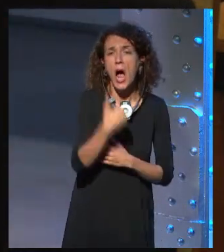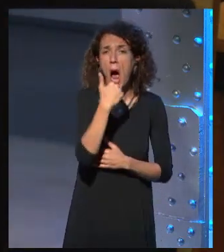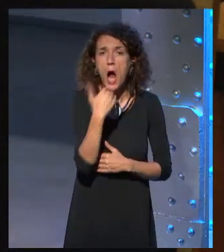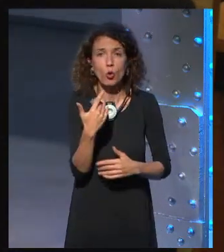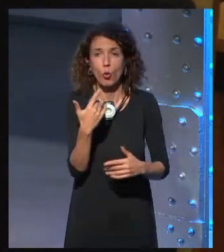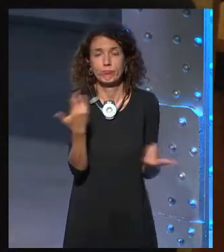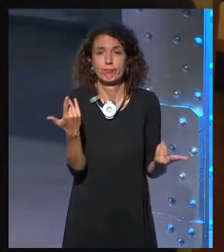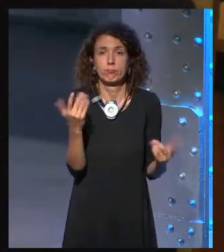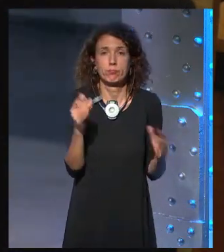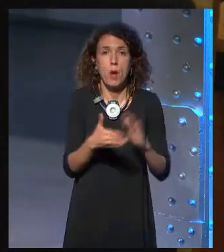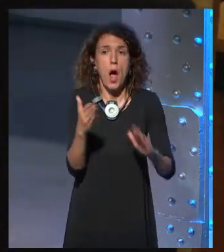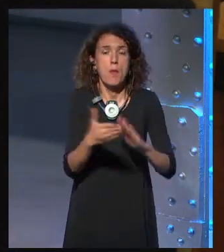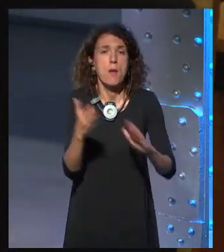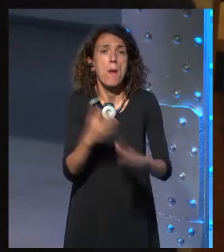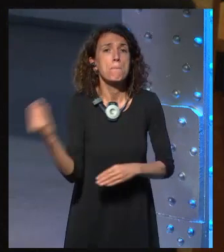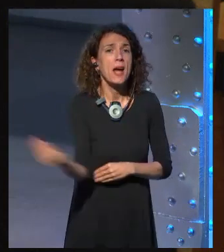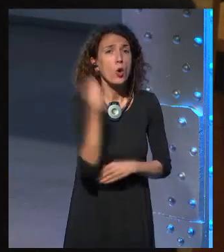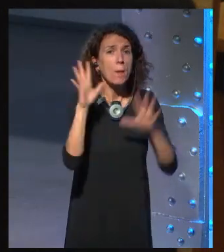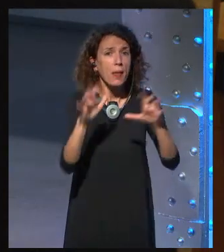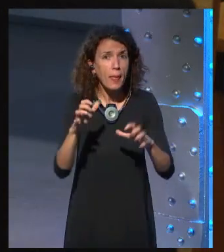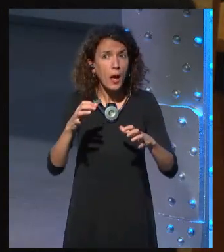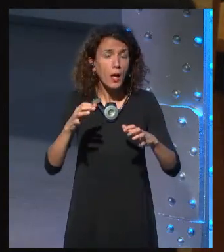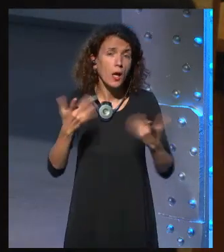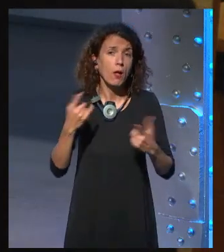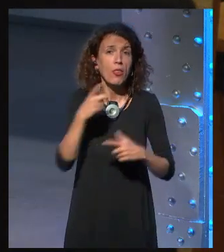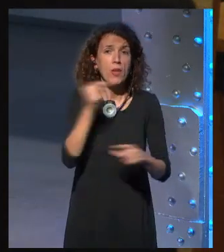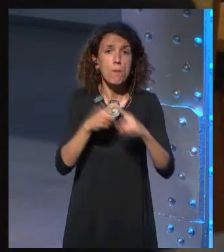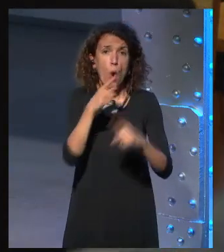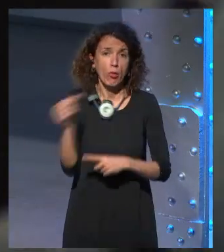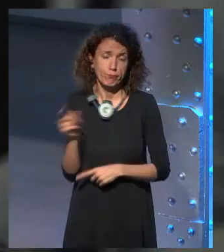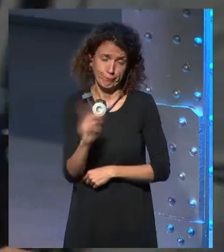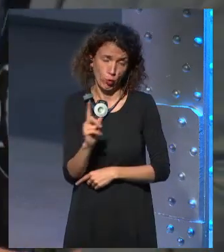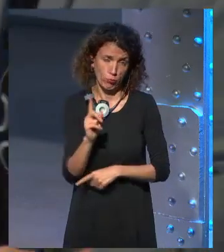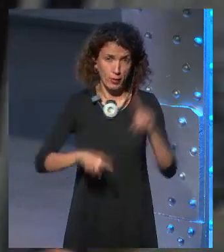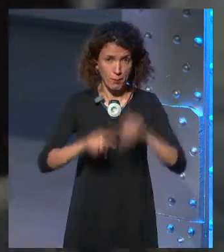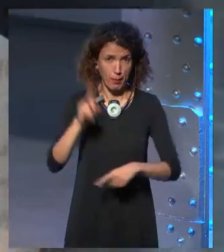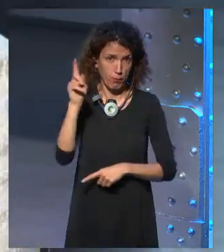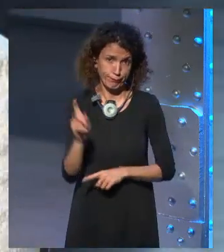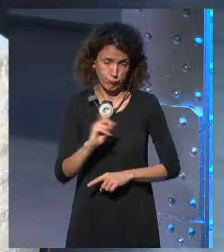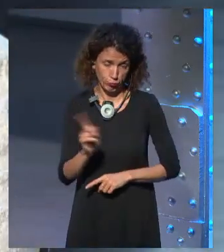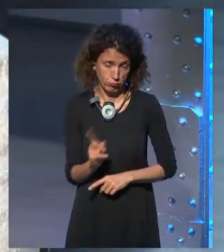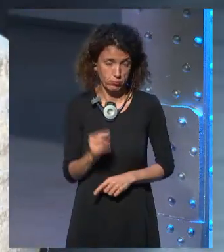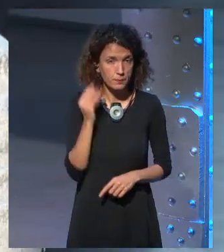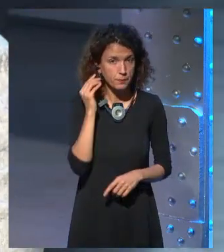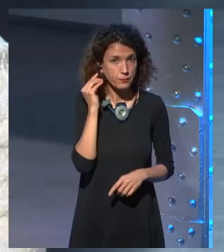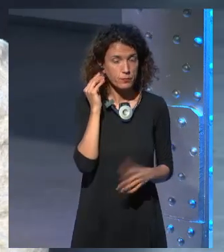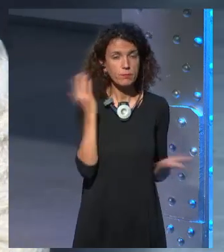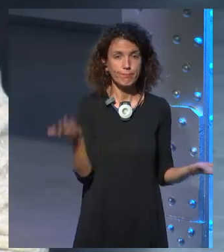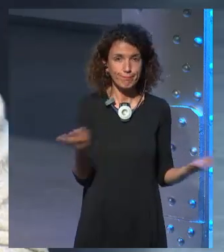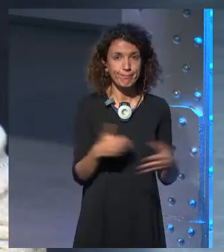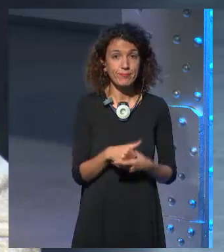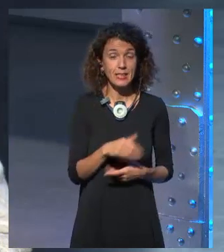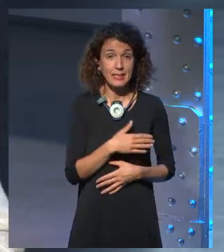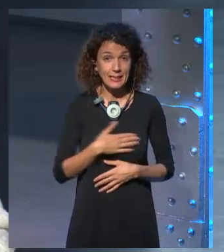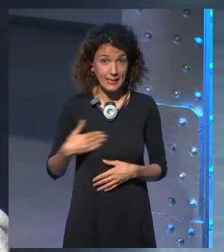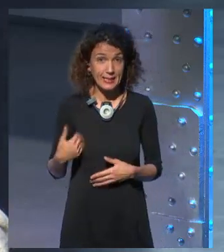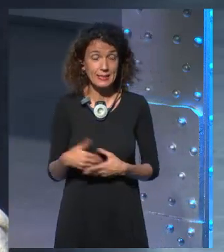that I don't think that digitalization necessarily is going to be an improvement. Connie, si